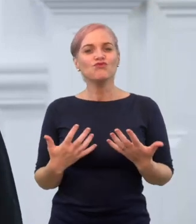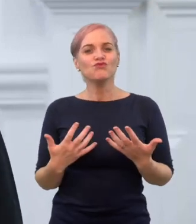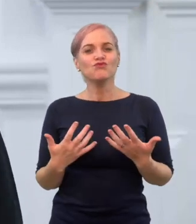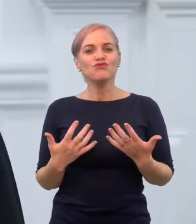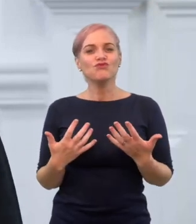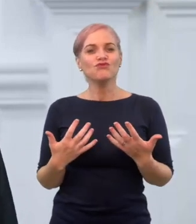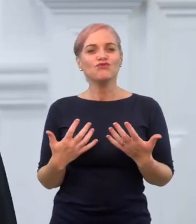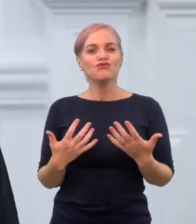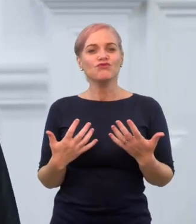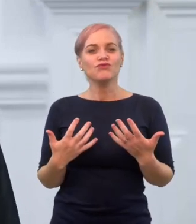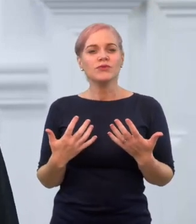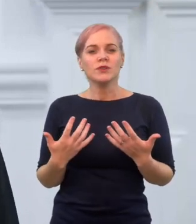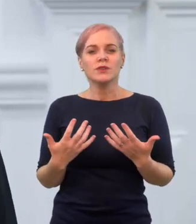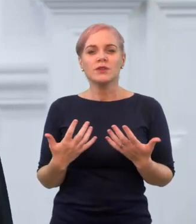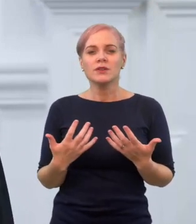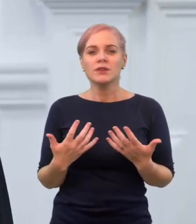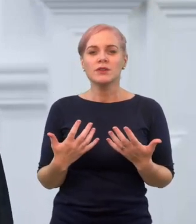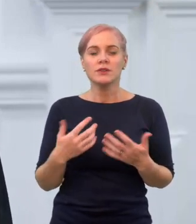So, you know, there's